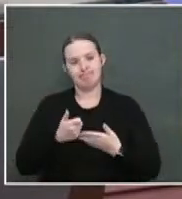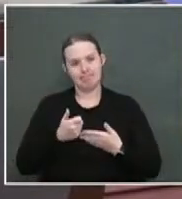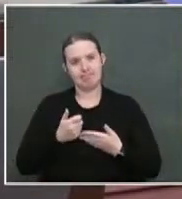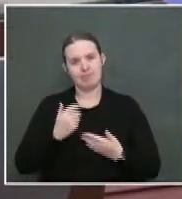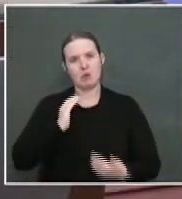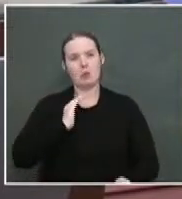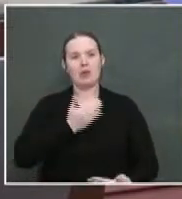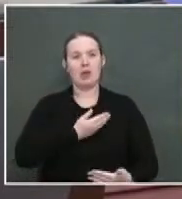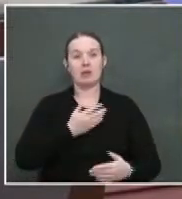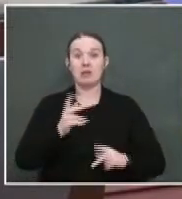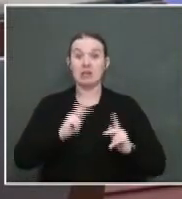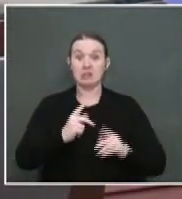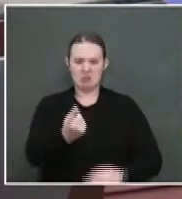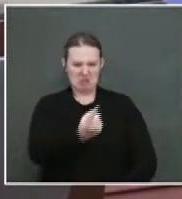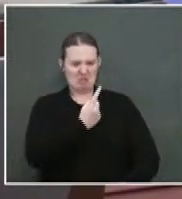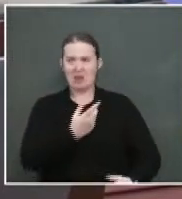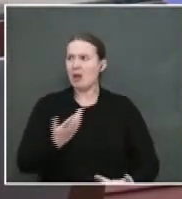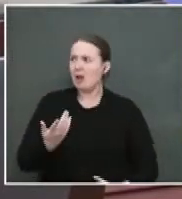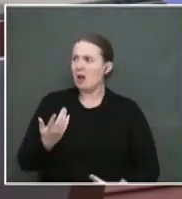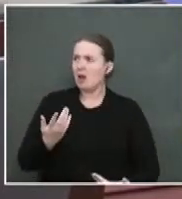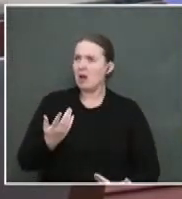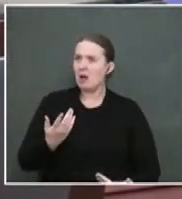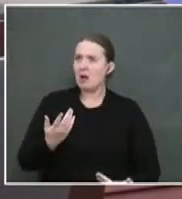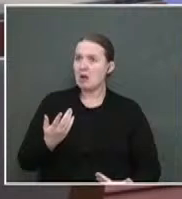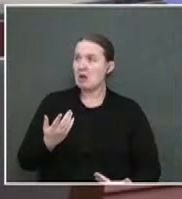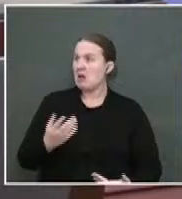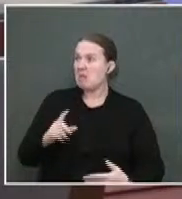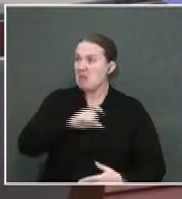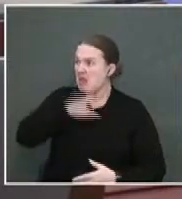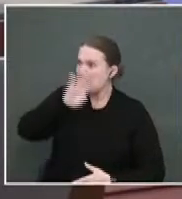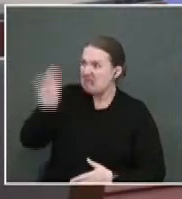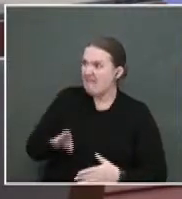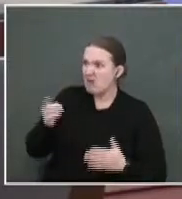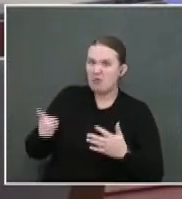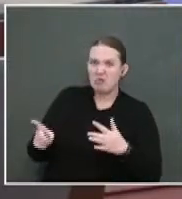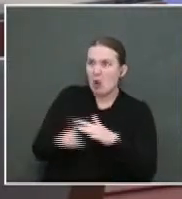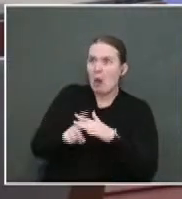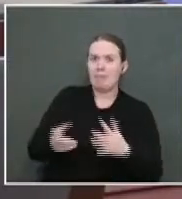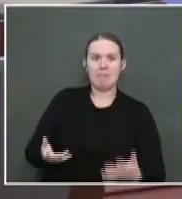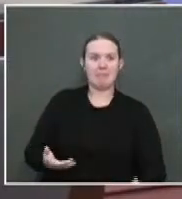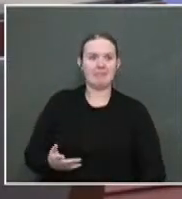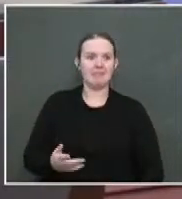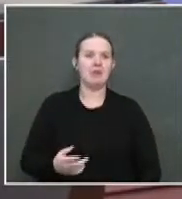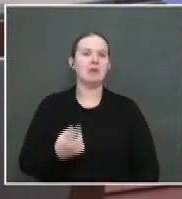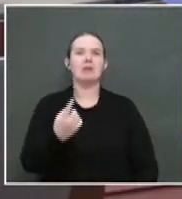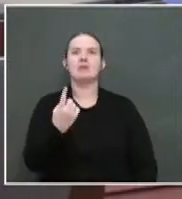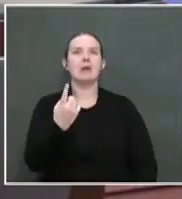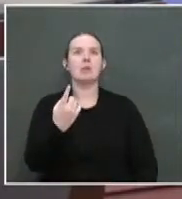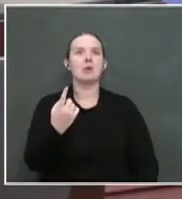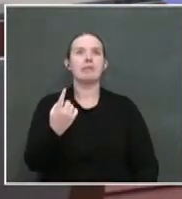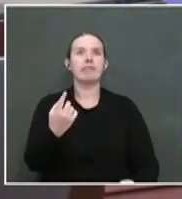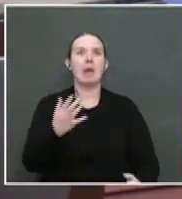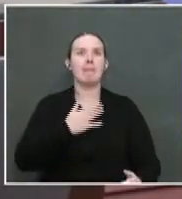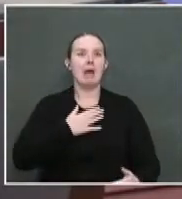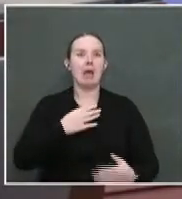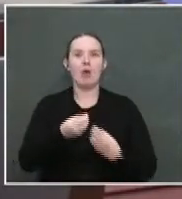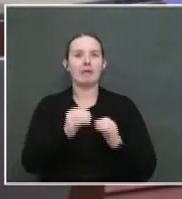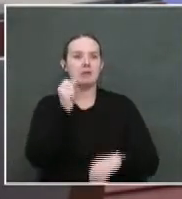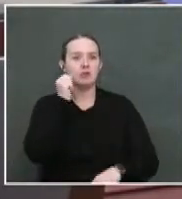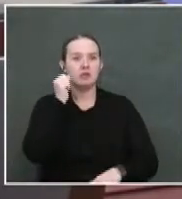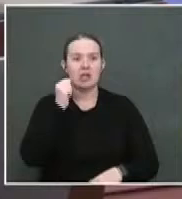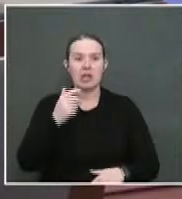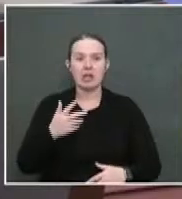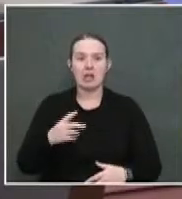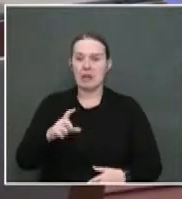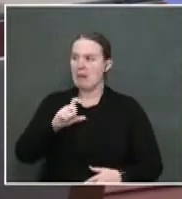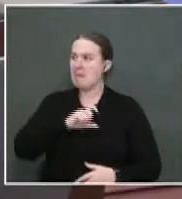least with when people come to us and say, well, we never get responses, because we get that all the time. I had somebody in my office yesterday that was like, it